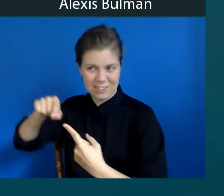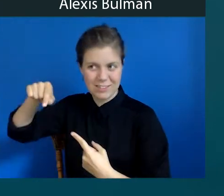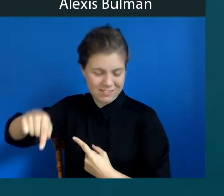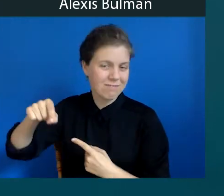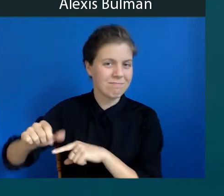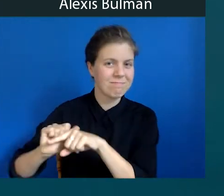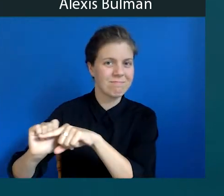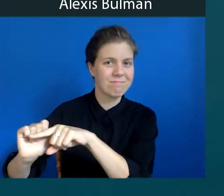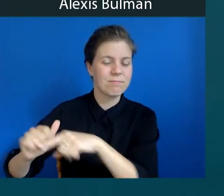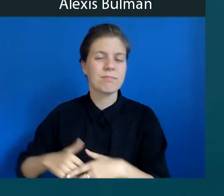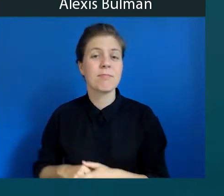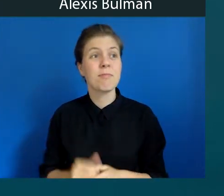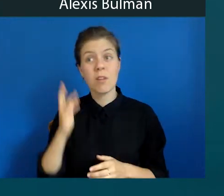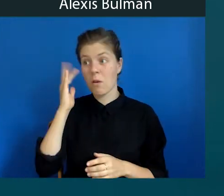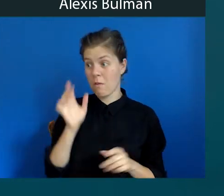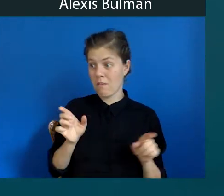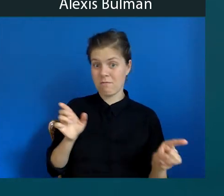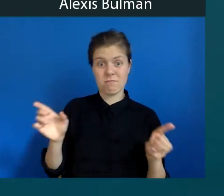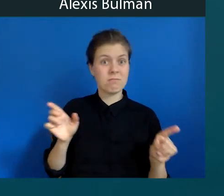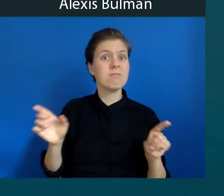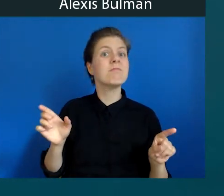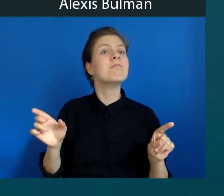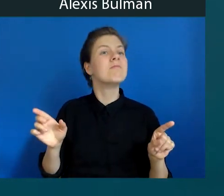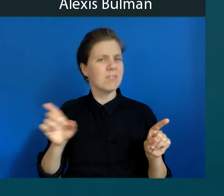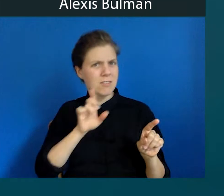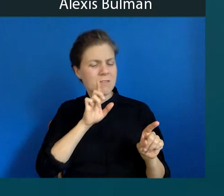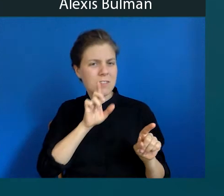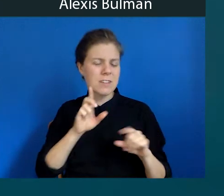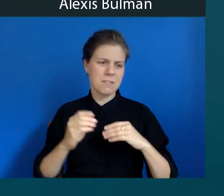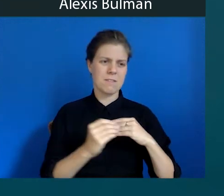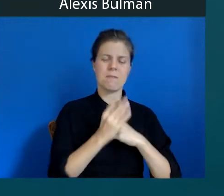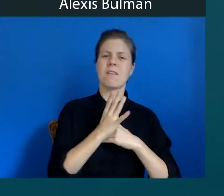things really informed how I spent my time during this residency.